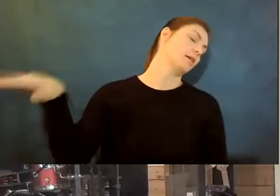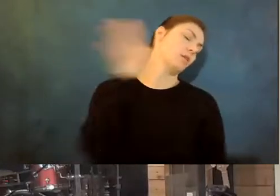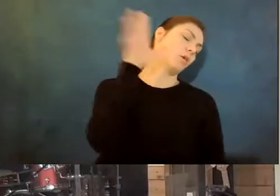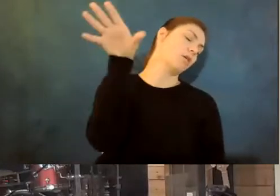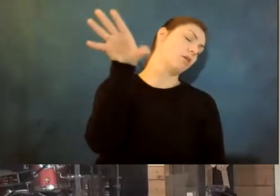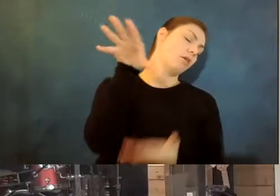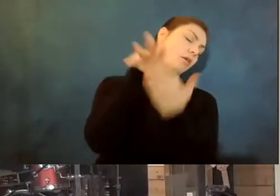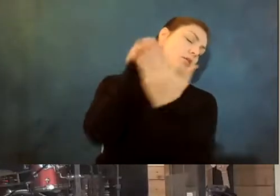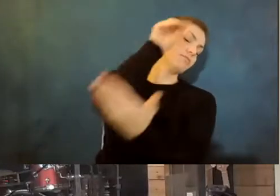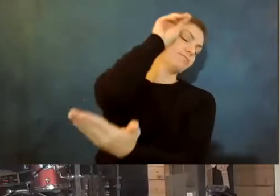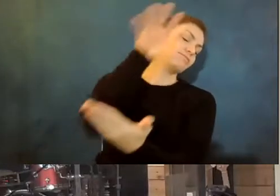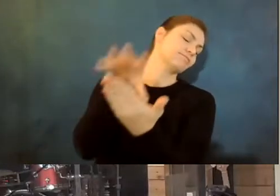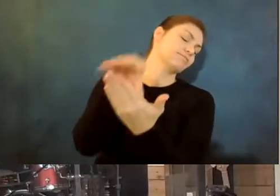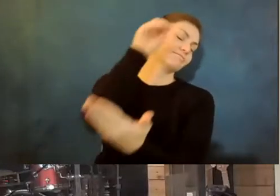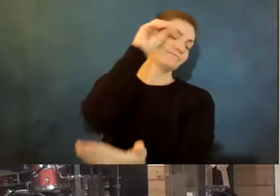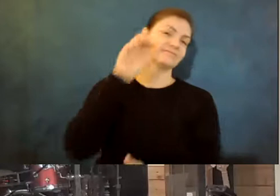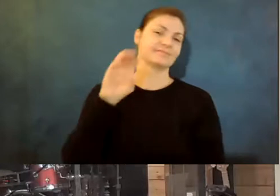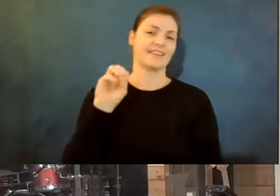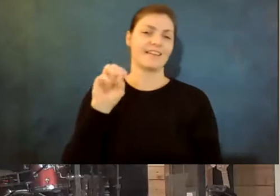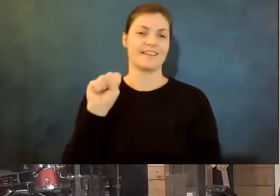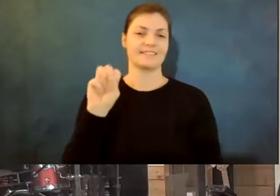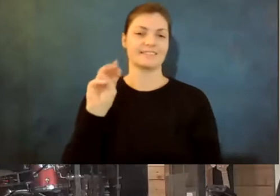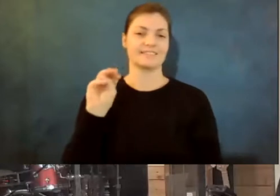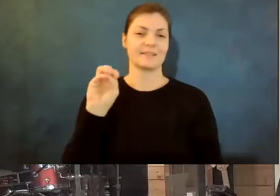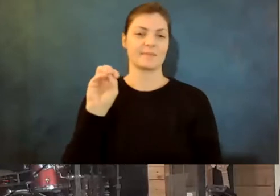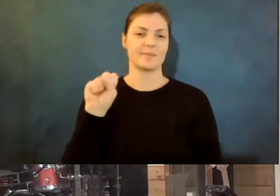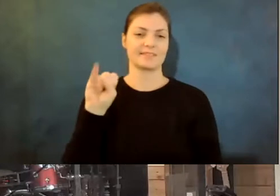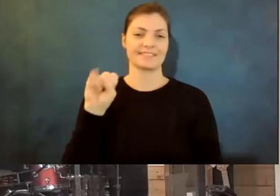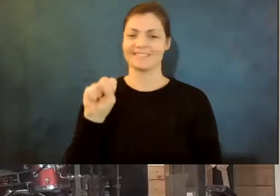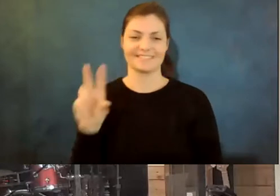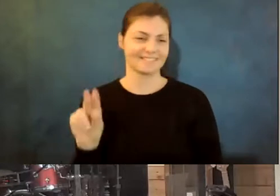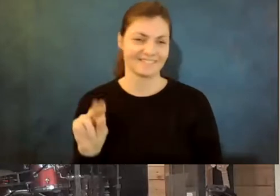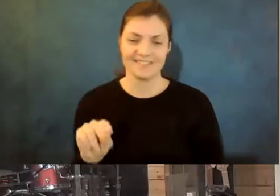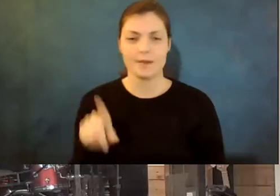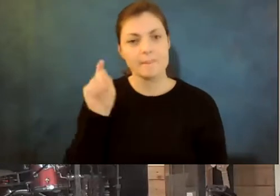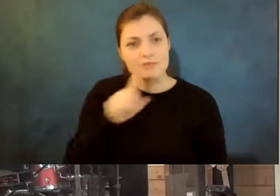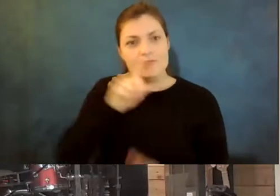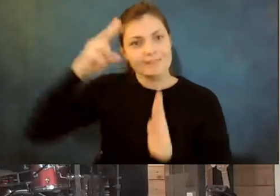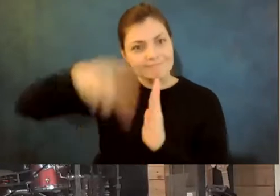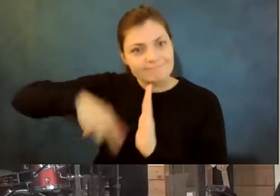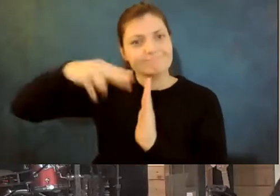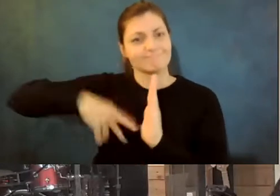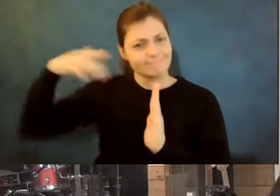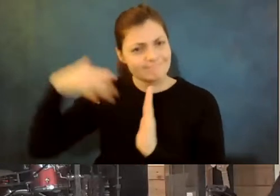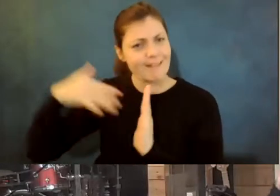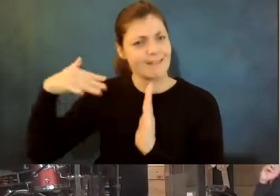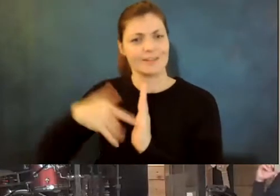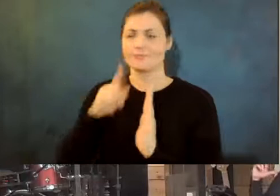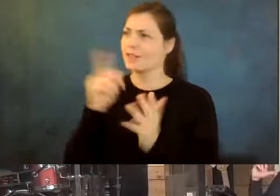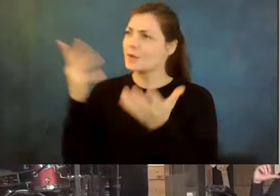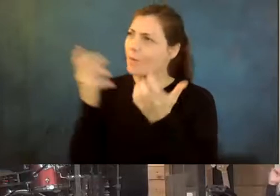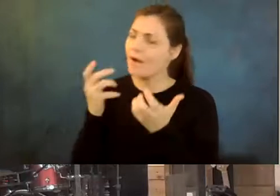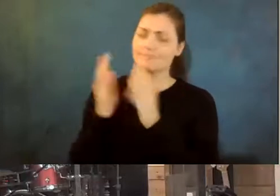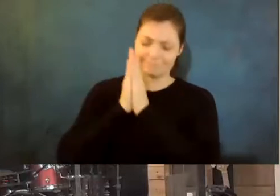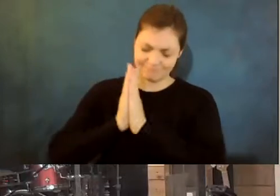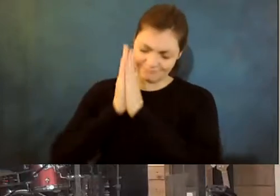Bible study by osmosis, you know, diffusion through a membrane. I'm just going to just get it that way. No, you have to pursue him in action. You have to actually want more of him.